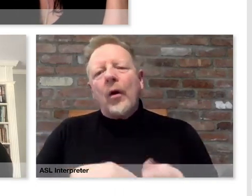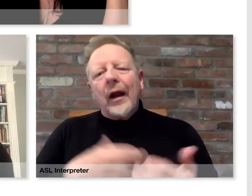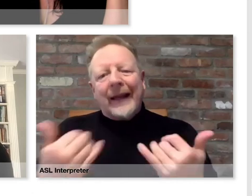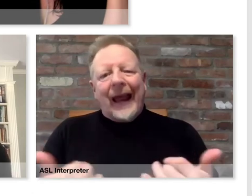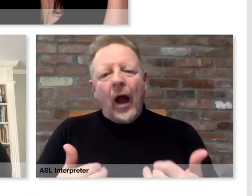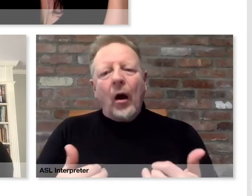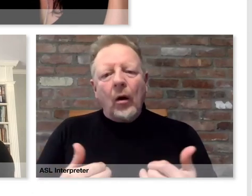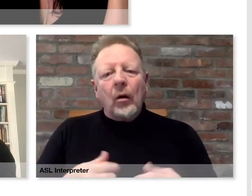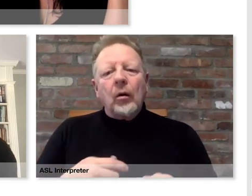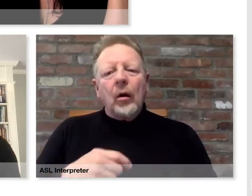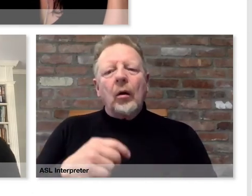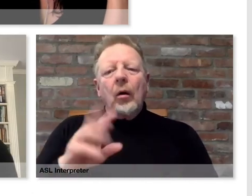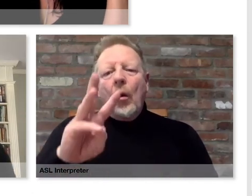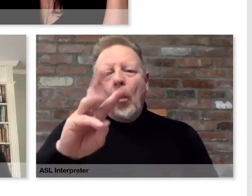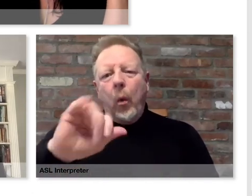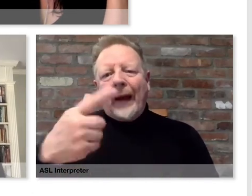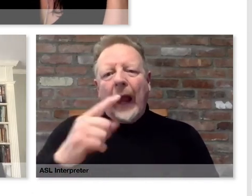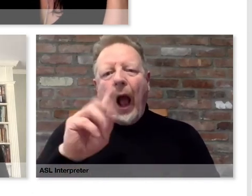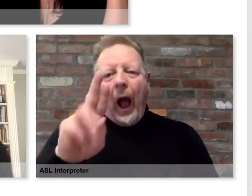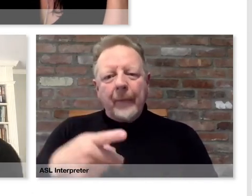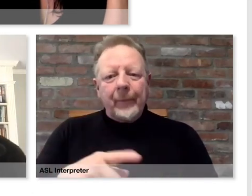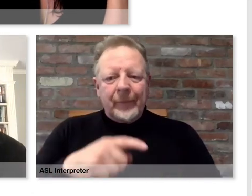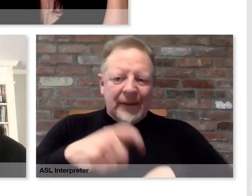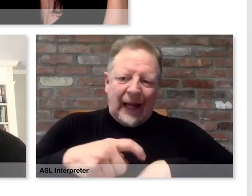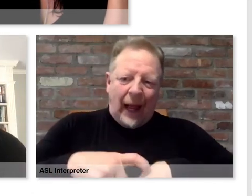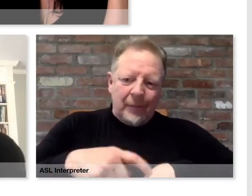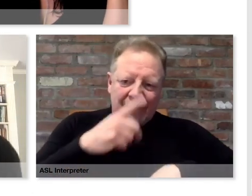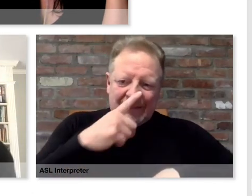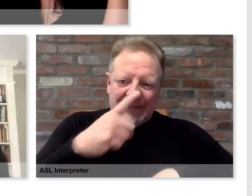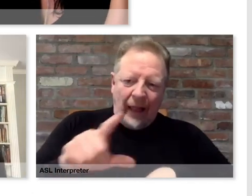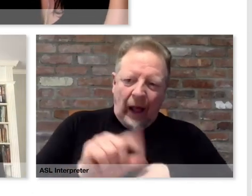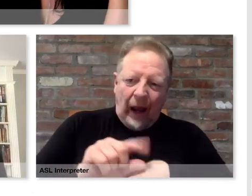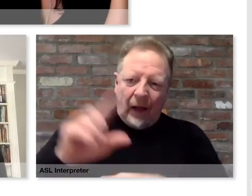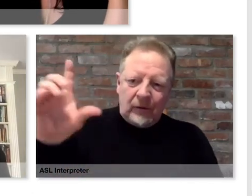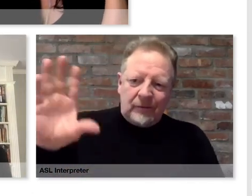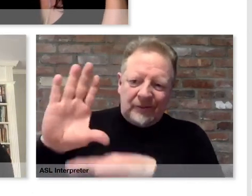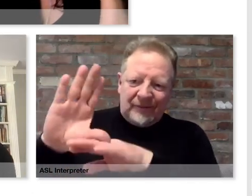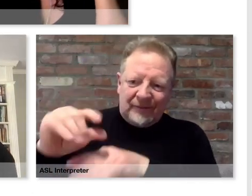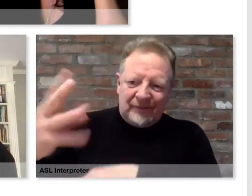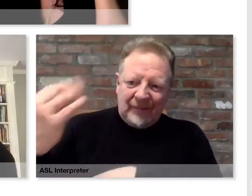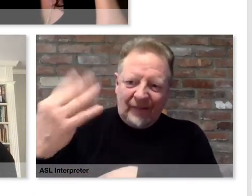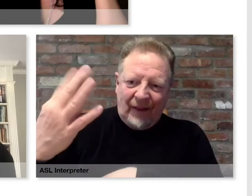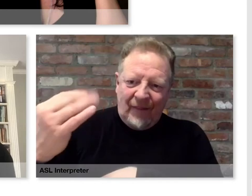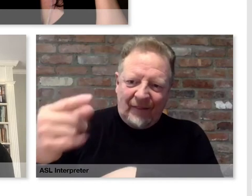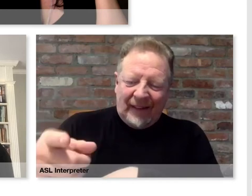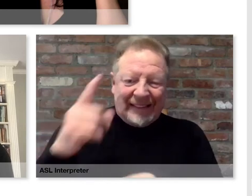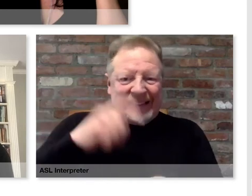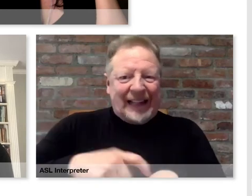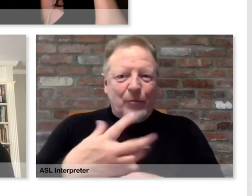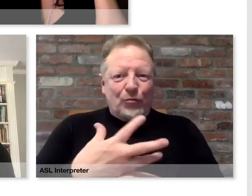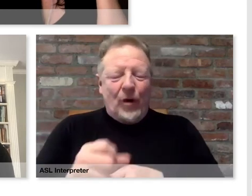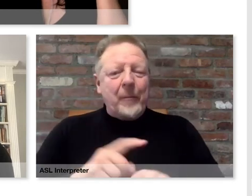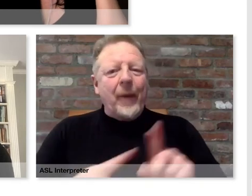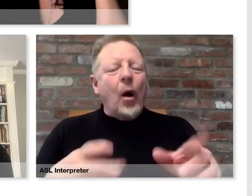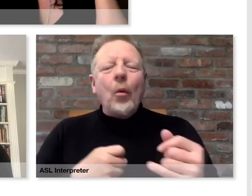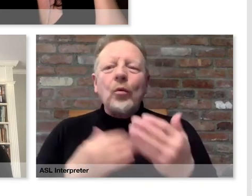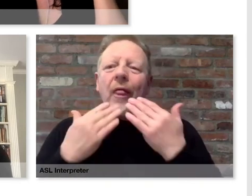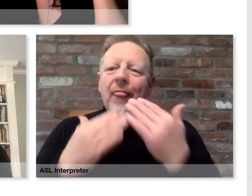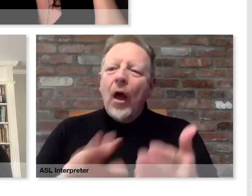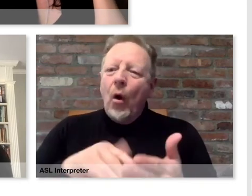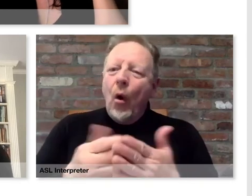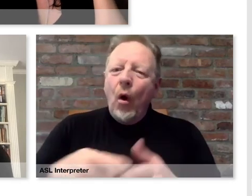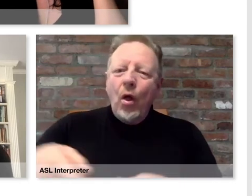winding up the time. I see there's a clock flashing at me here. And I just want to thank you all